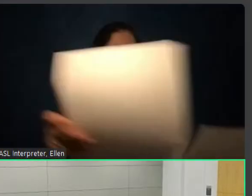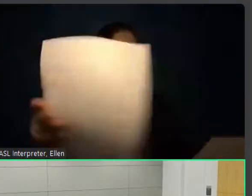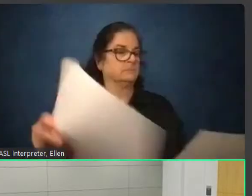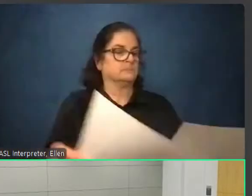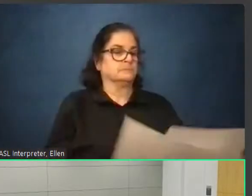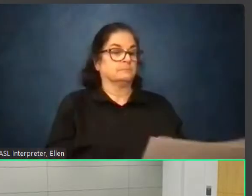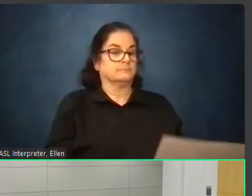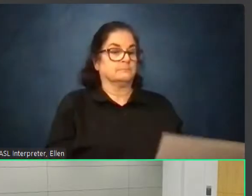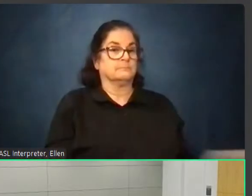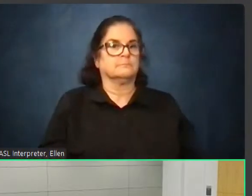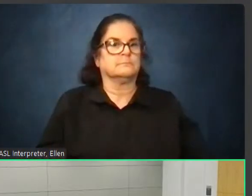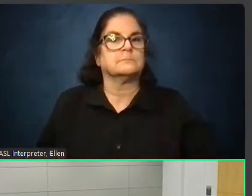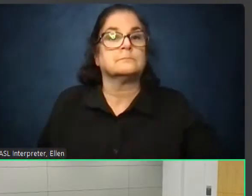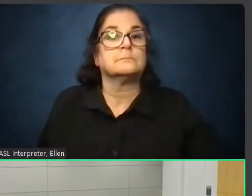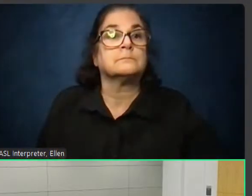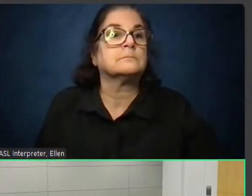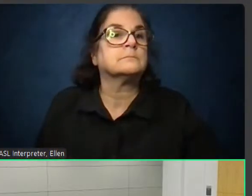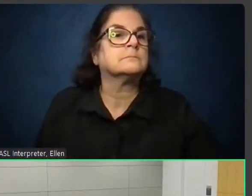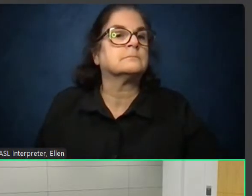See here.